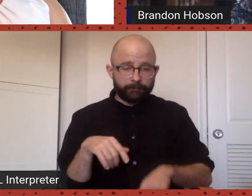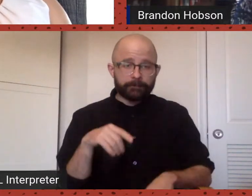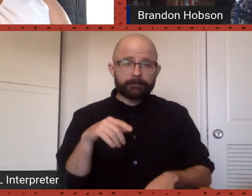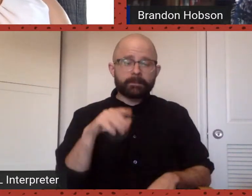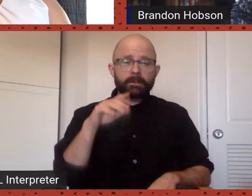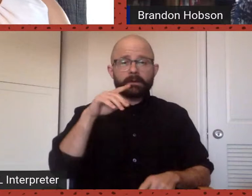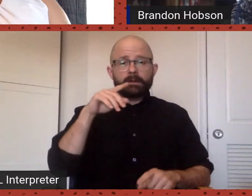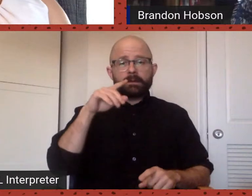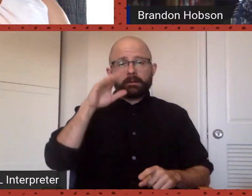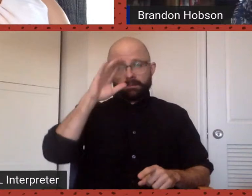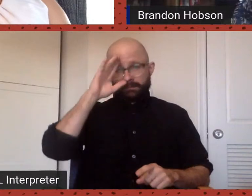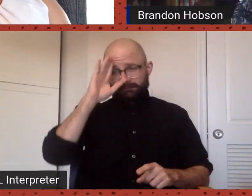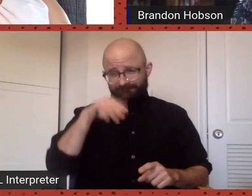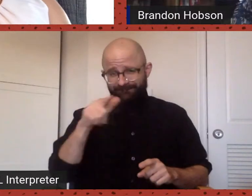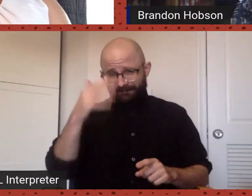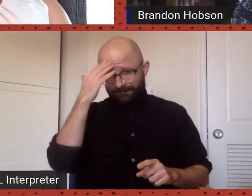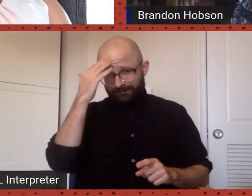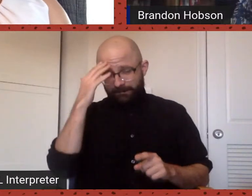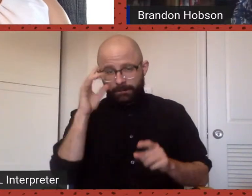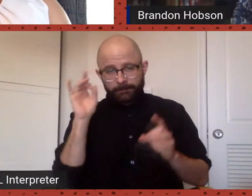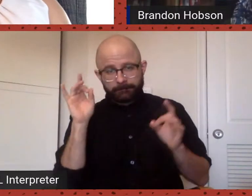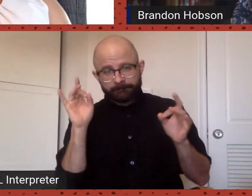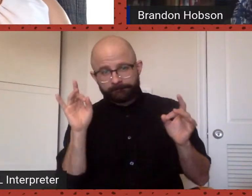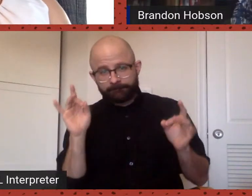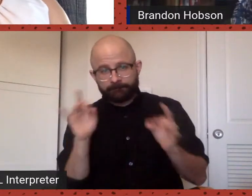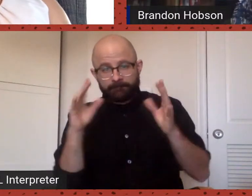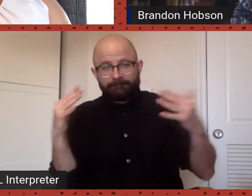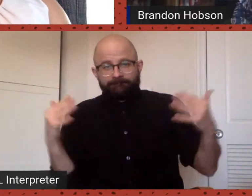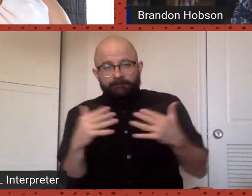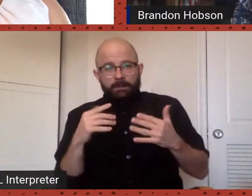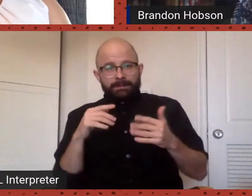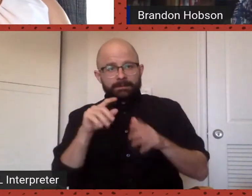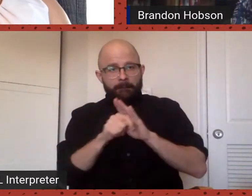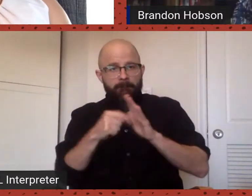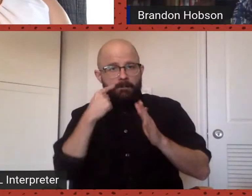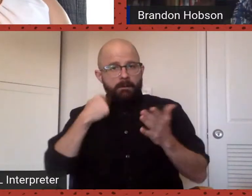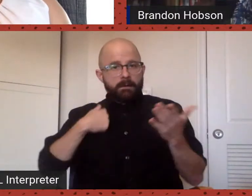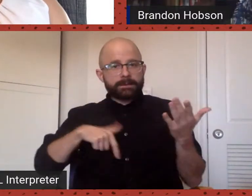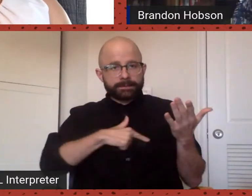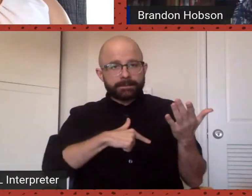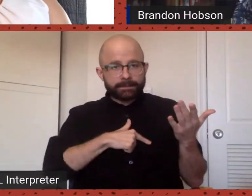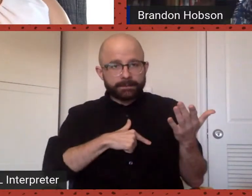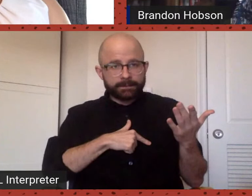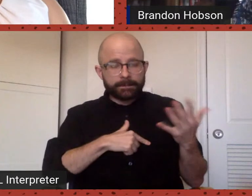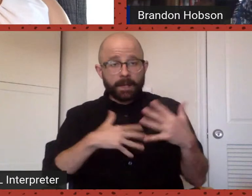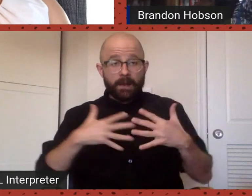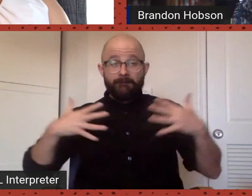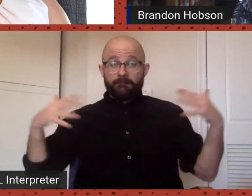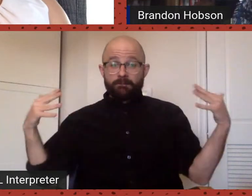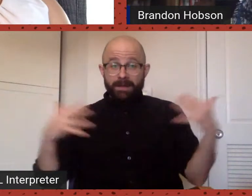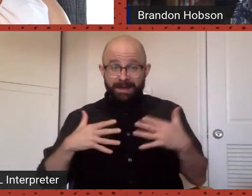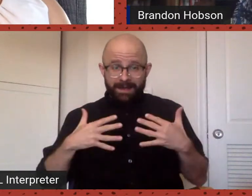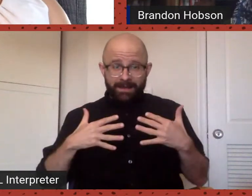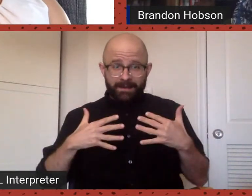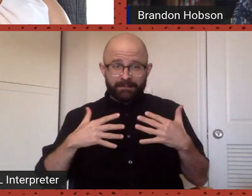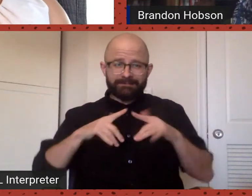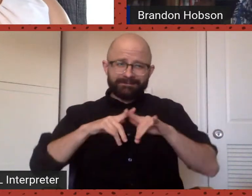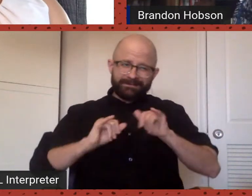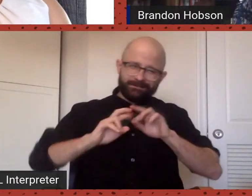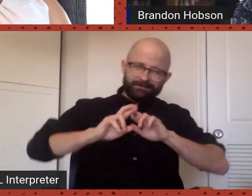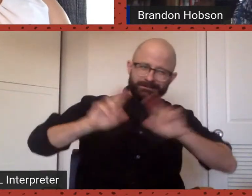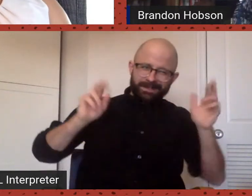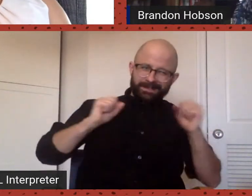a terrifying time for us. We were frightened, but ready to defend our home.